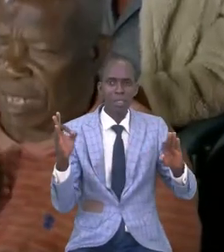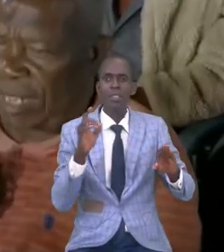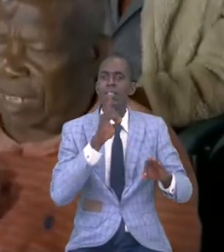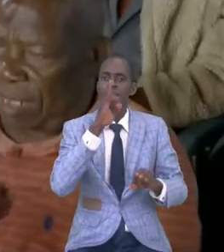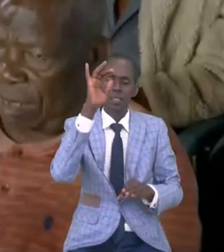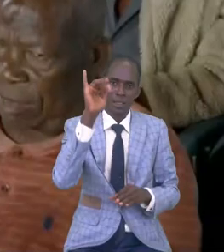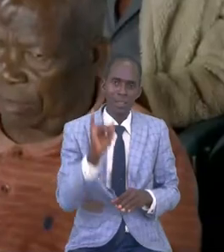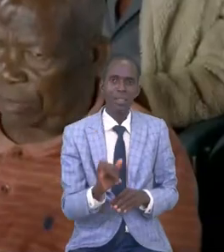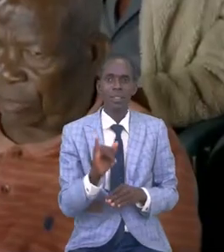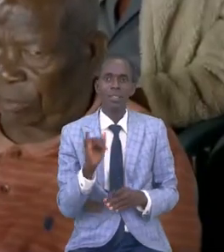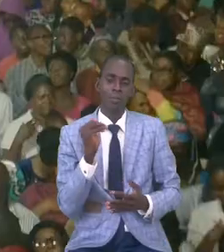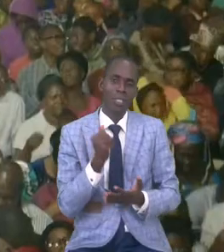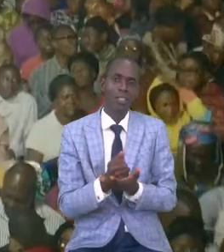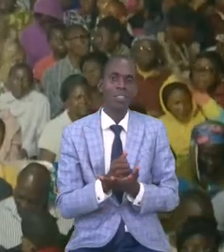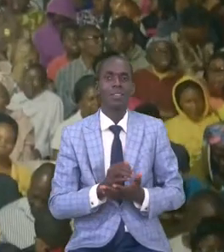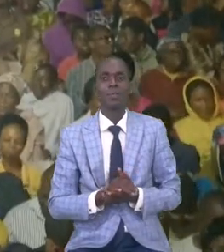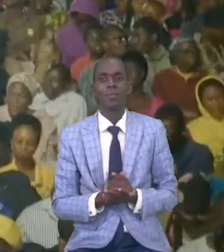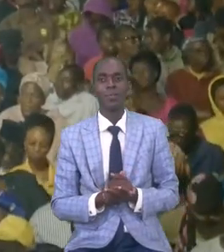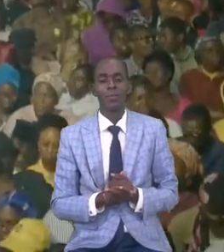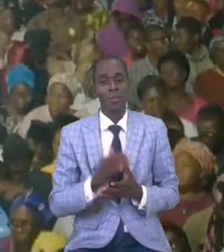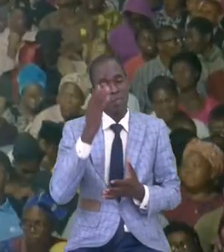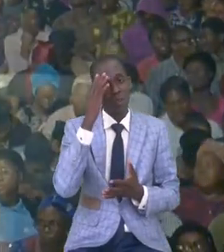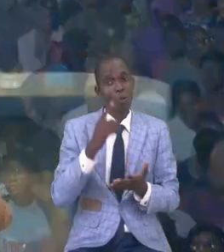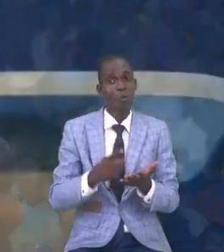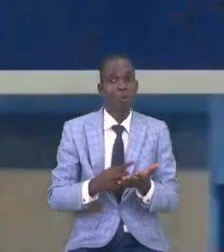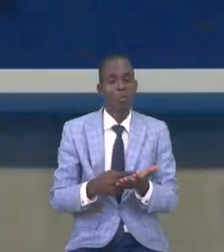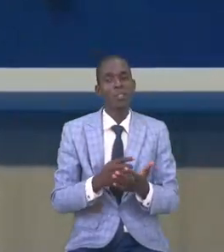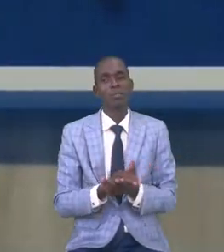free indeed. You know, sometimes